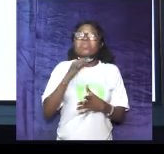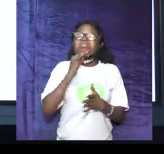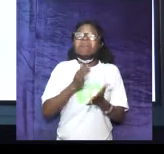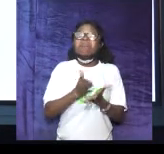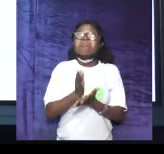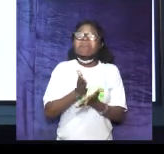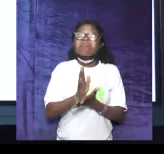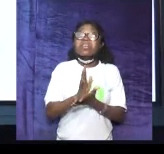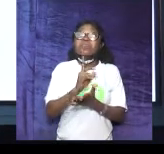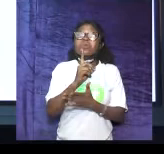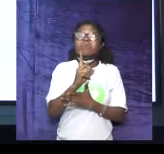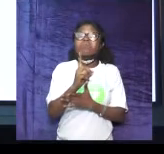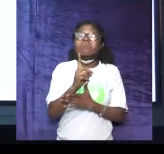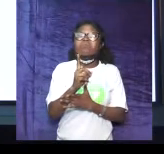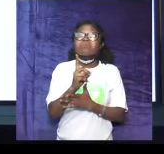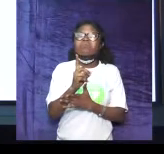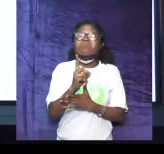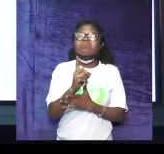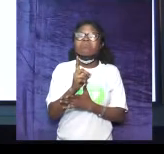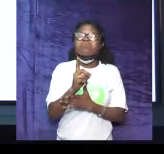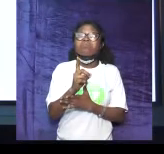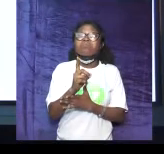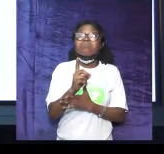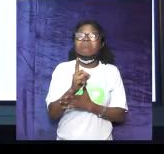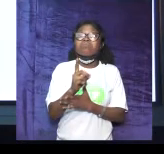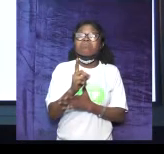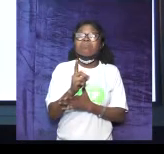in Nigeria. Is that a fact or an opinion?